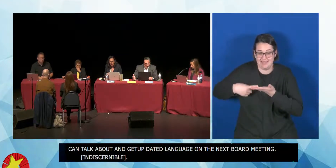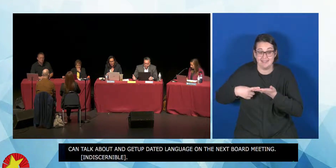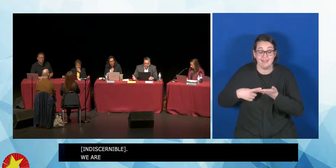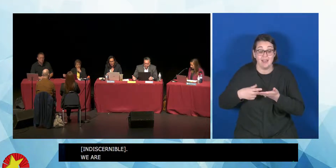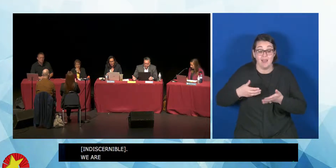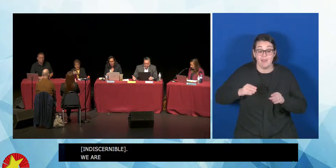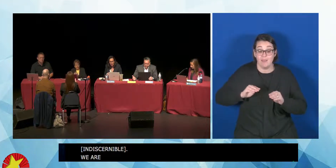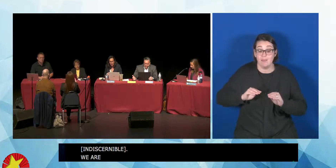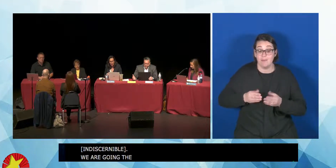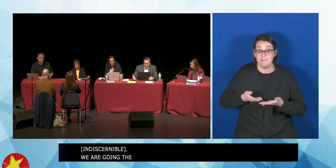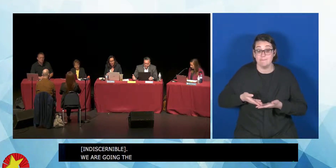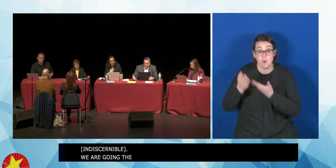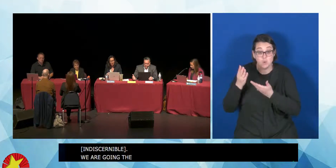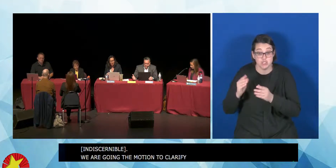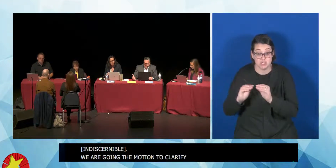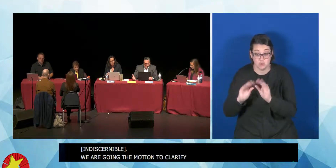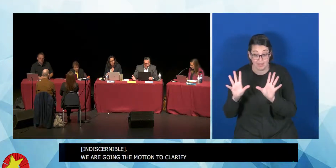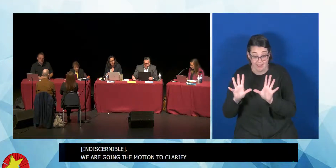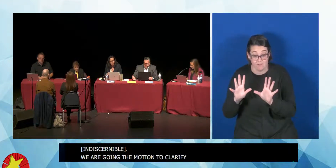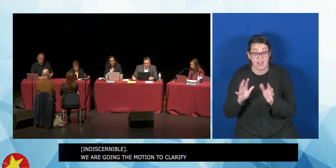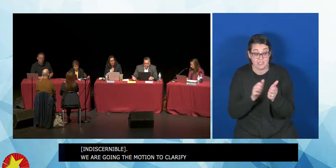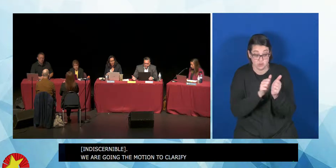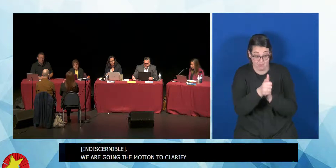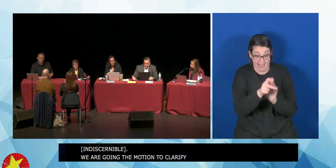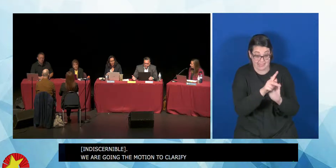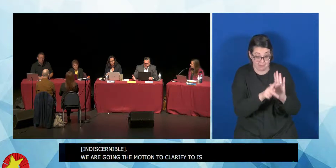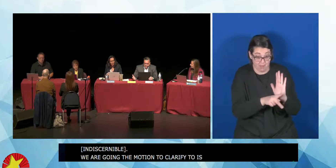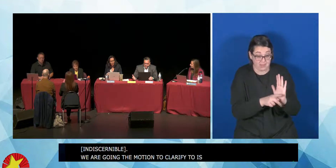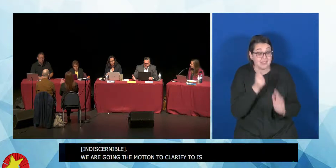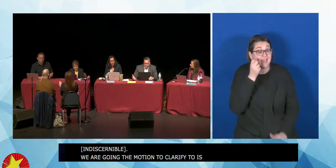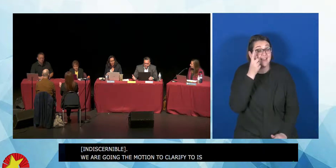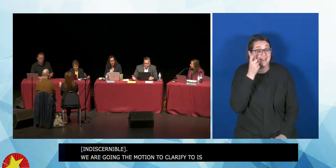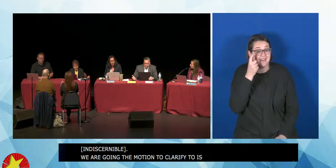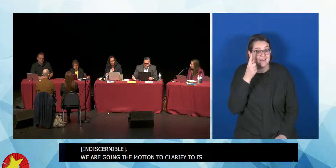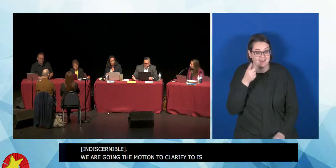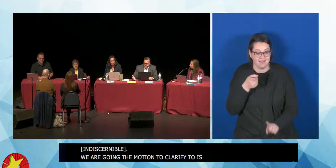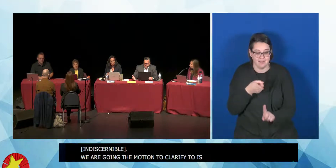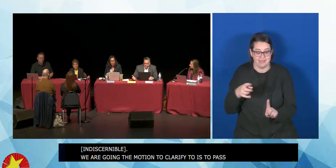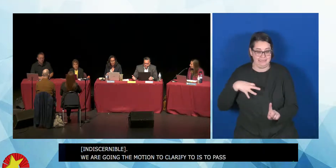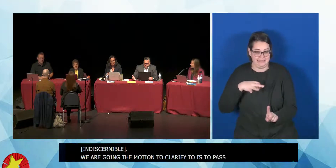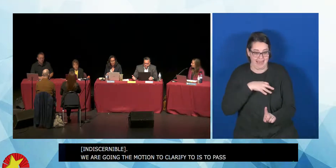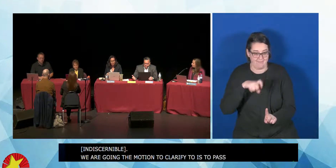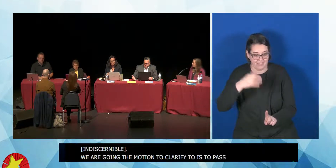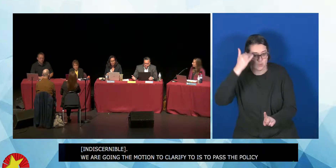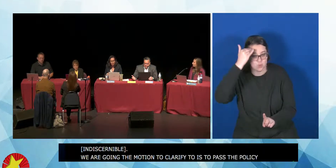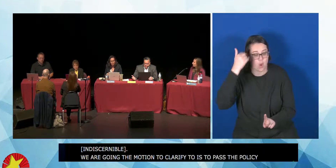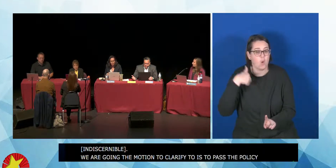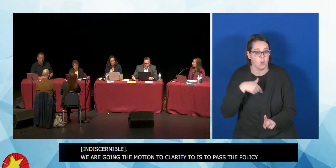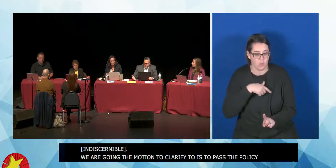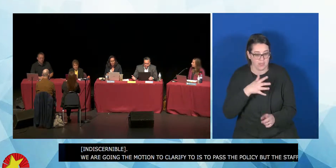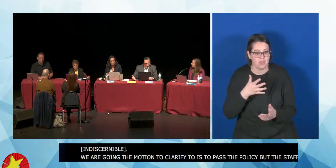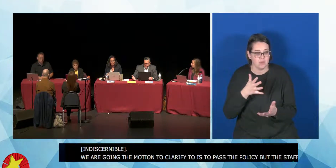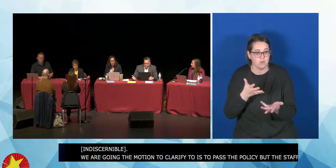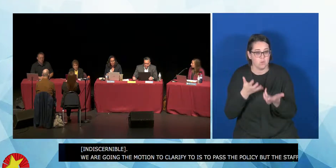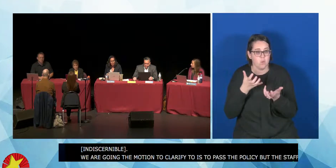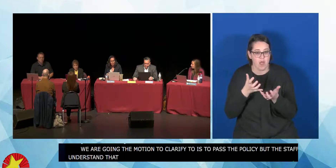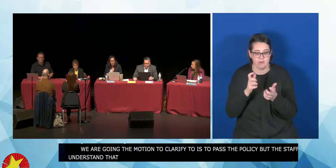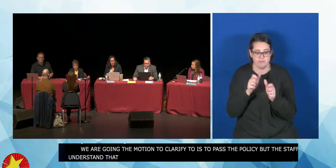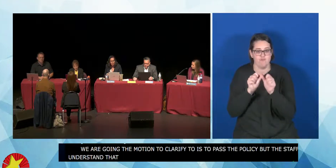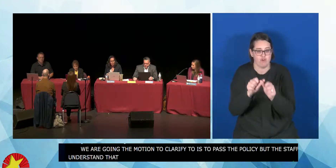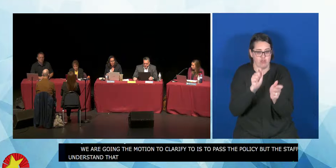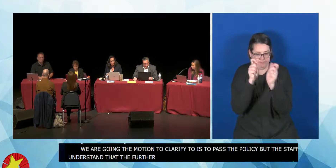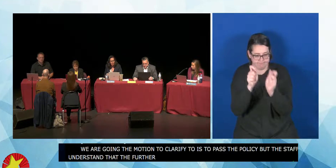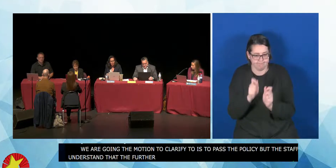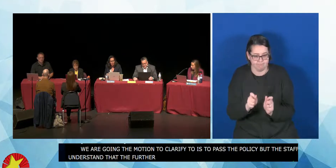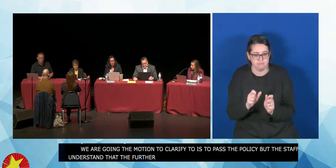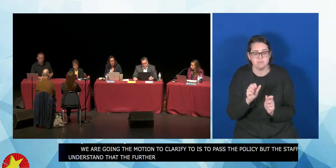is to pass the policies, but the staff understands that further revision is likely going to be warranted or at least explored at the